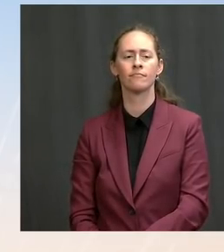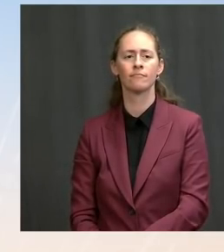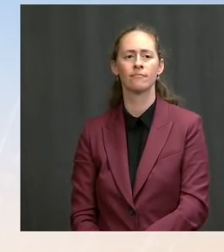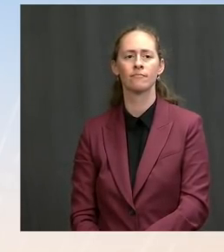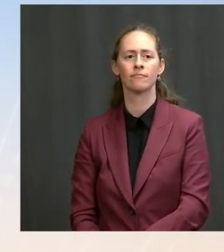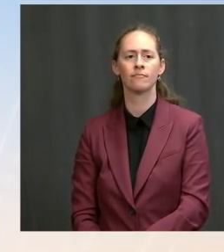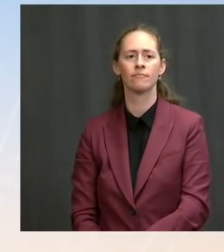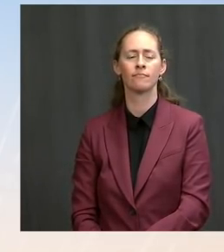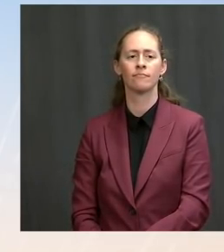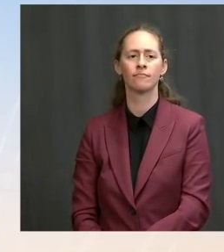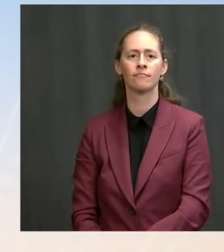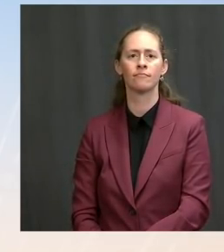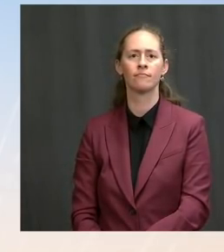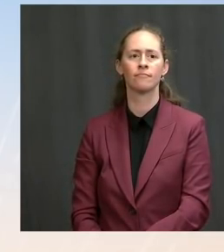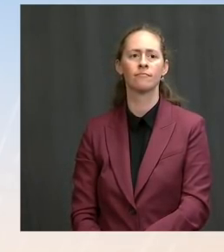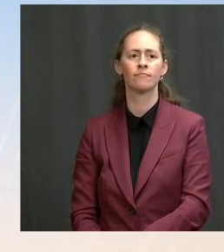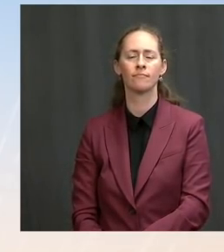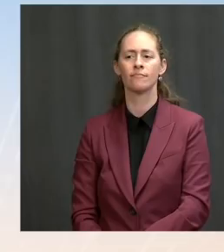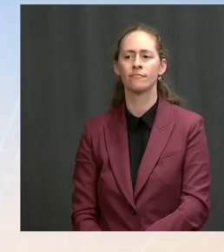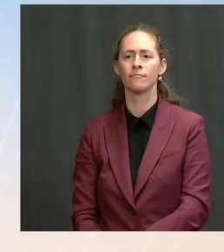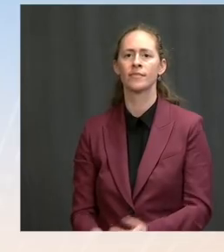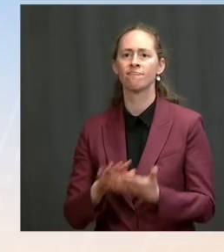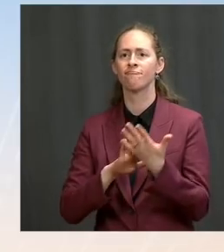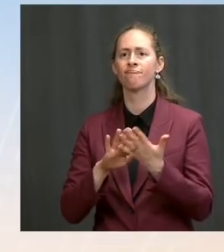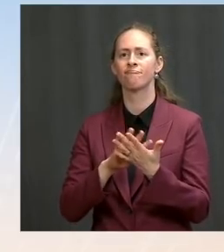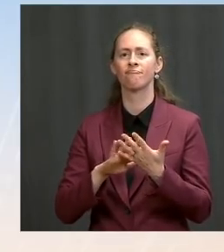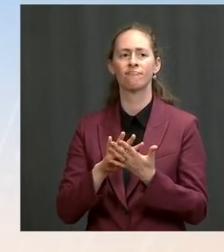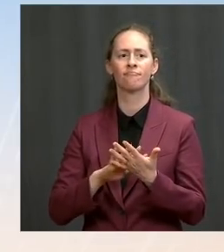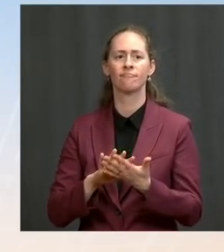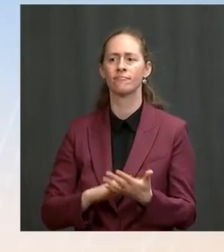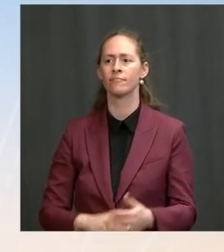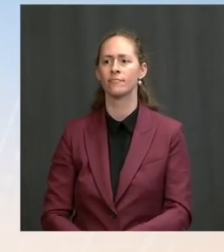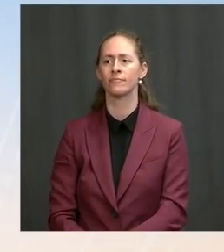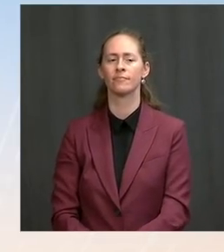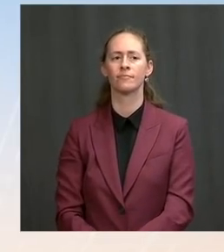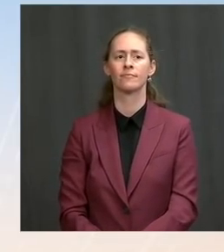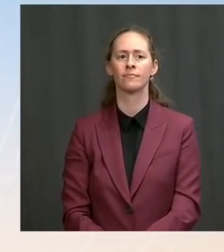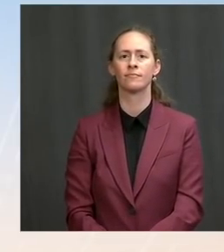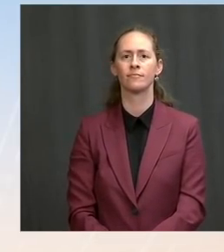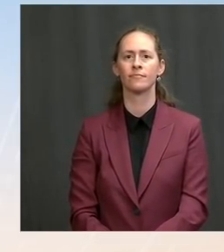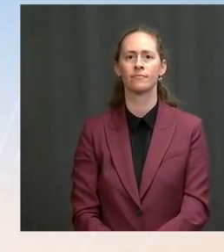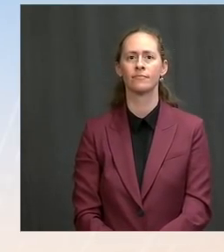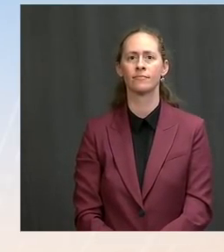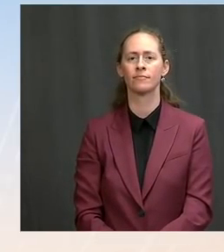Congress on both sides of the aisle say that maybe there ought to be some kind of federal law that governs these relationships.